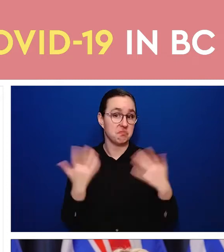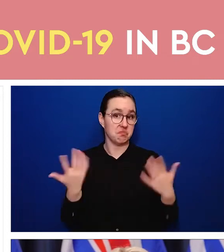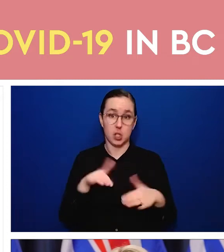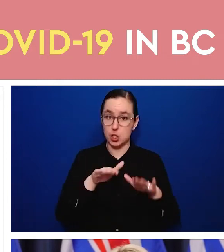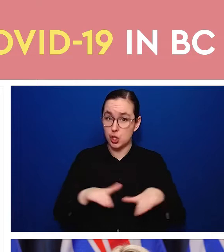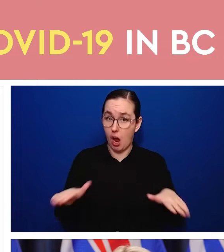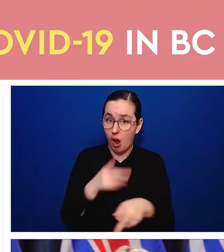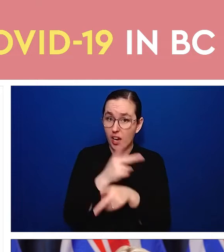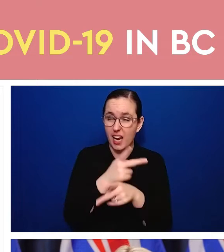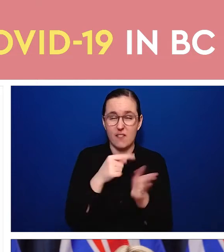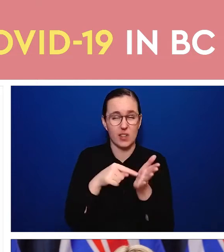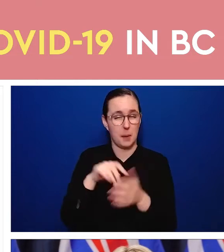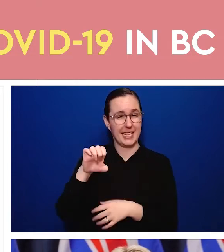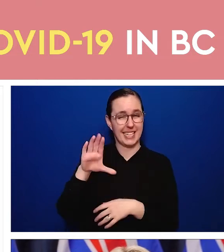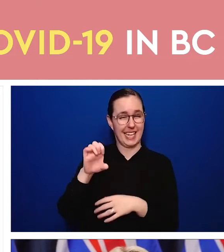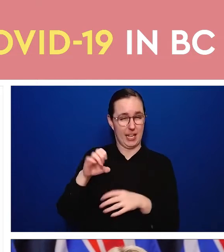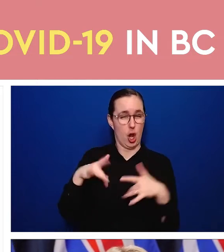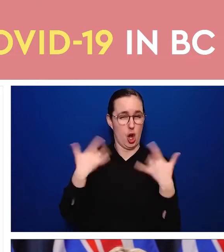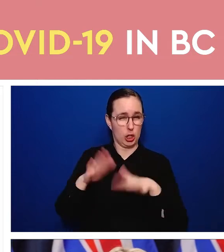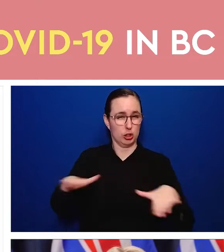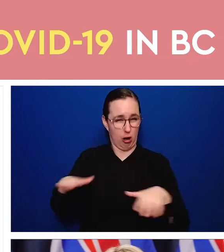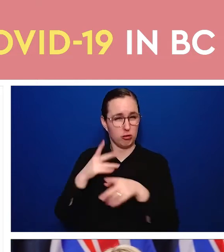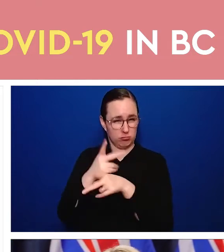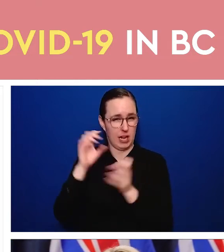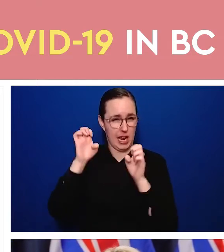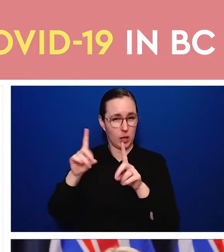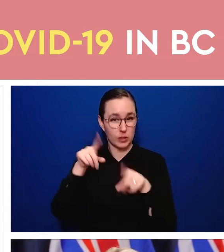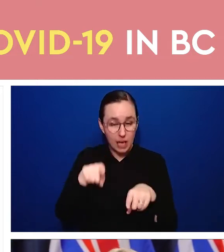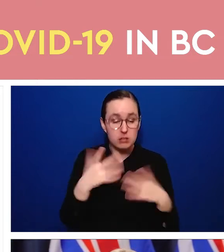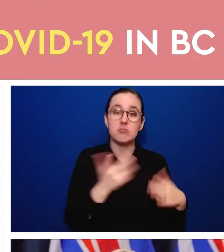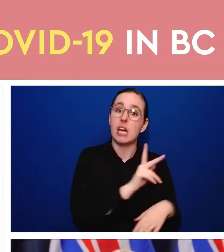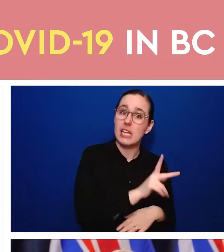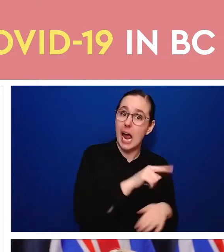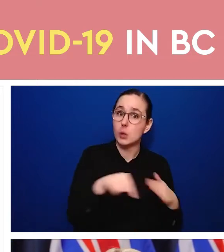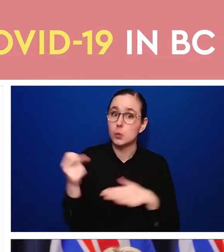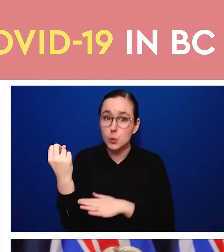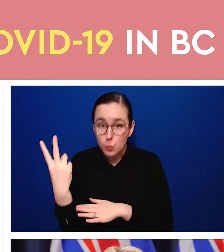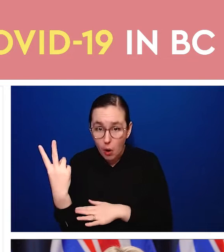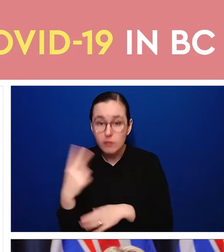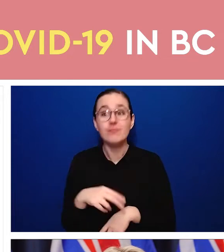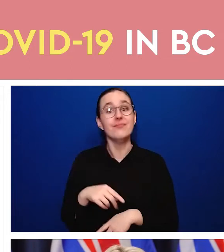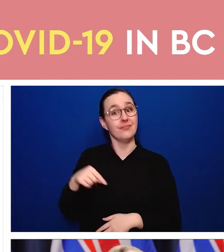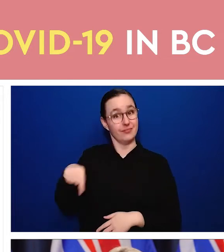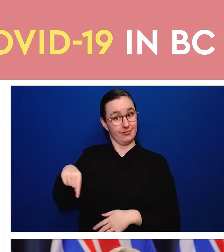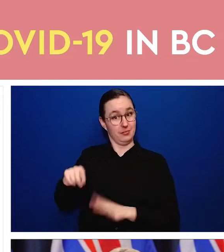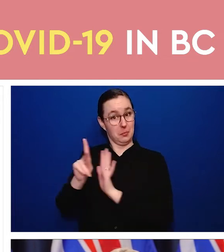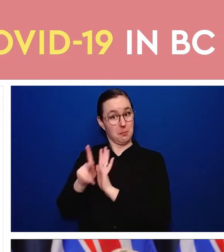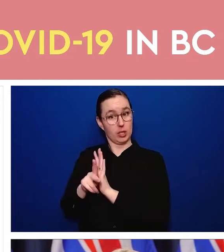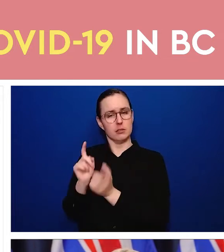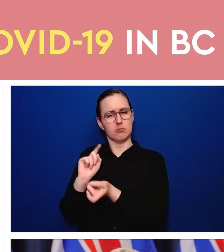childcare guidelines we're going to be revising them. We're in the process of revising them with our childcare and early childhood